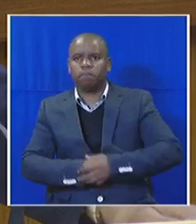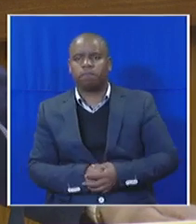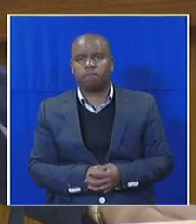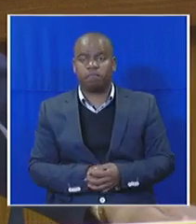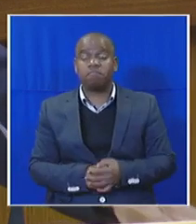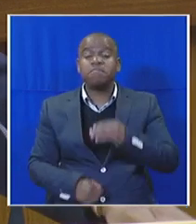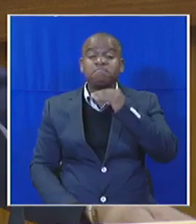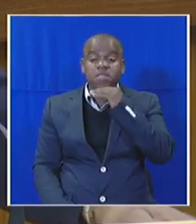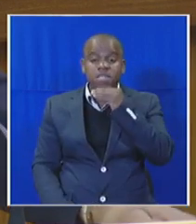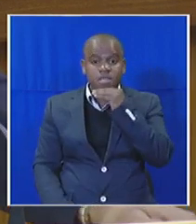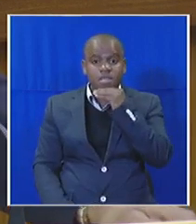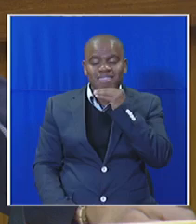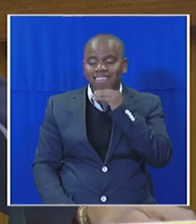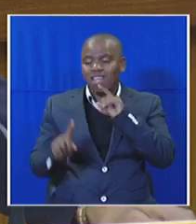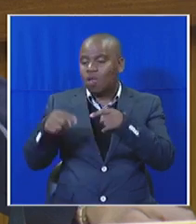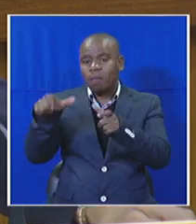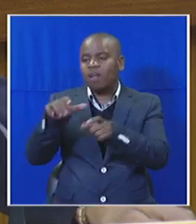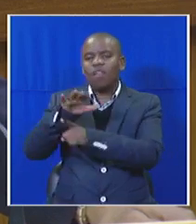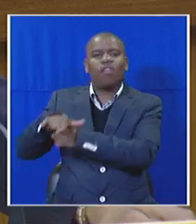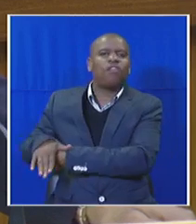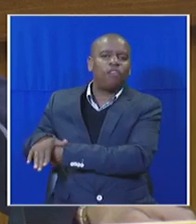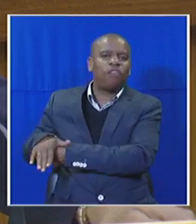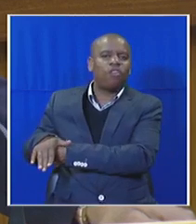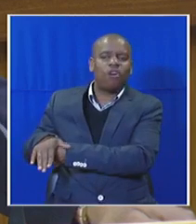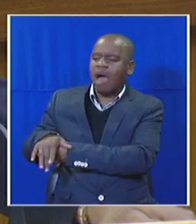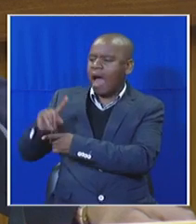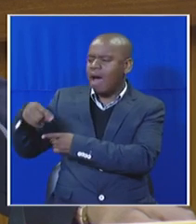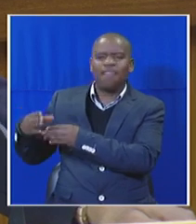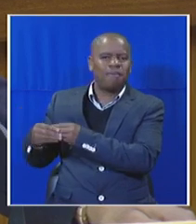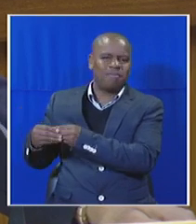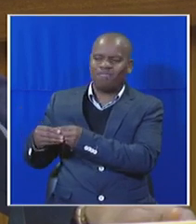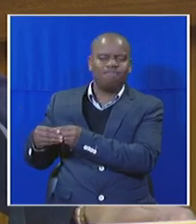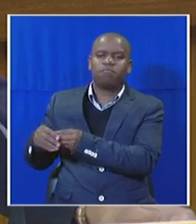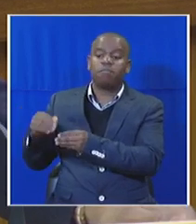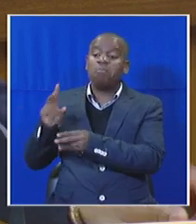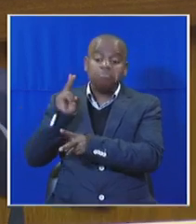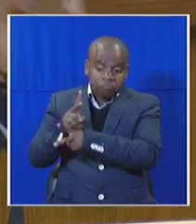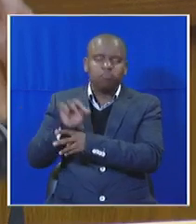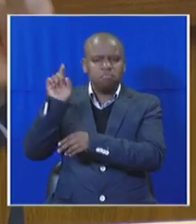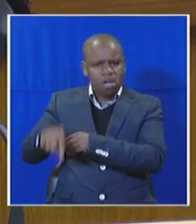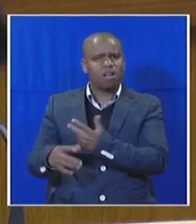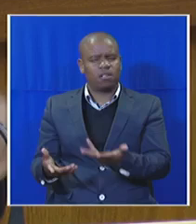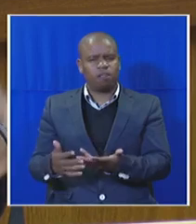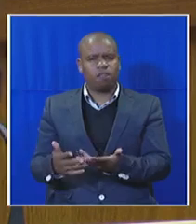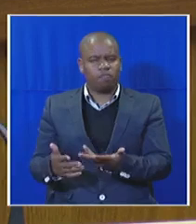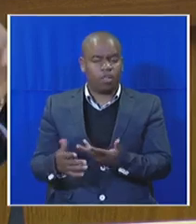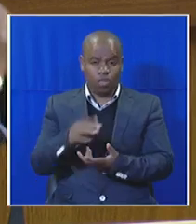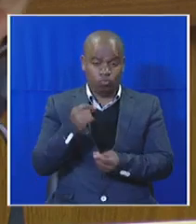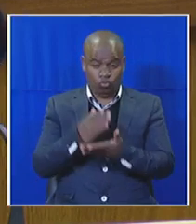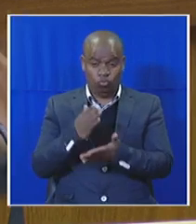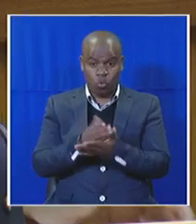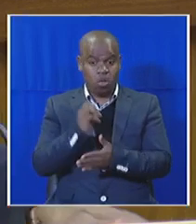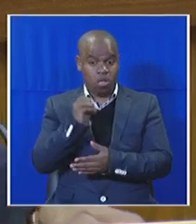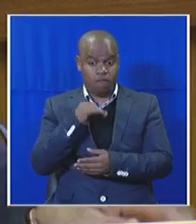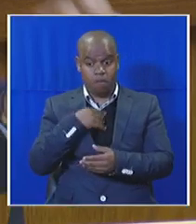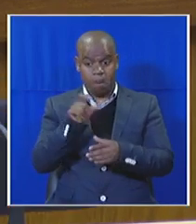So you can't discriminate against other members. As I said earlier, if you have a case